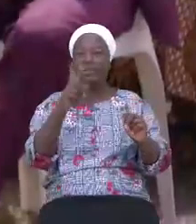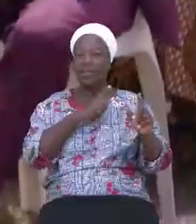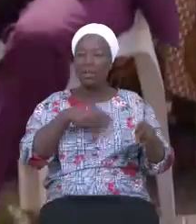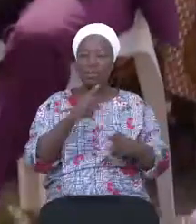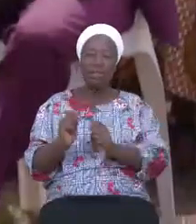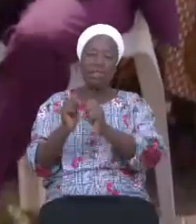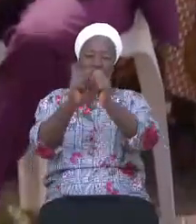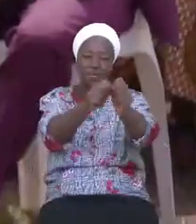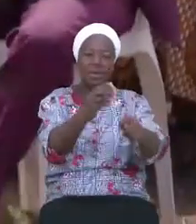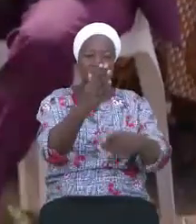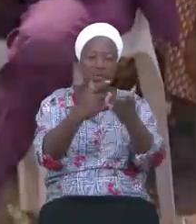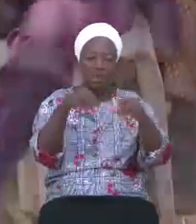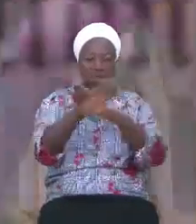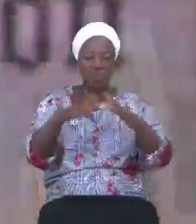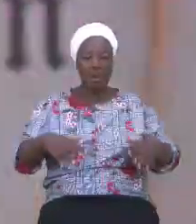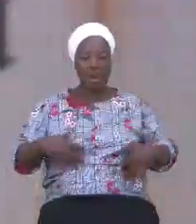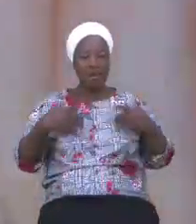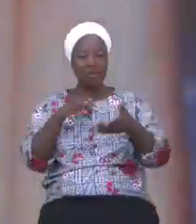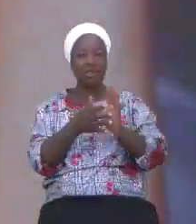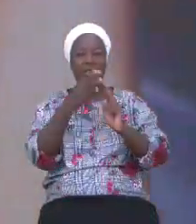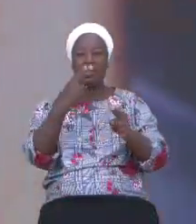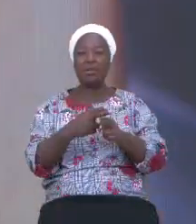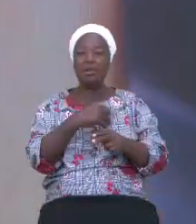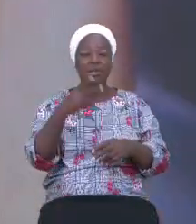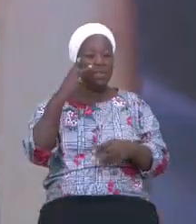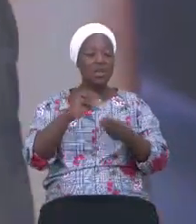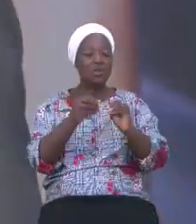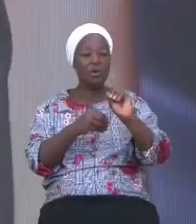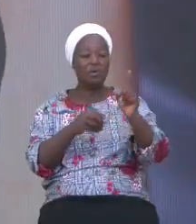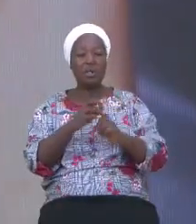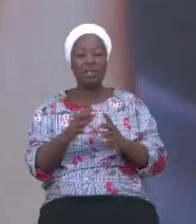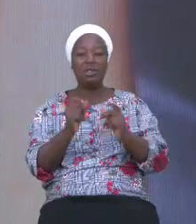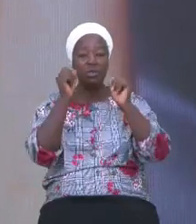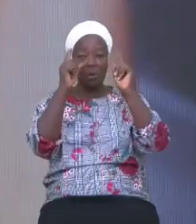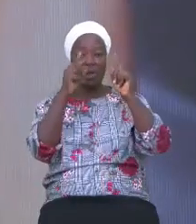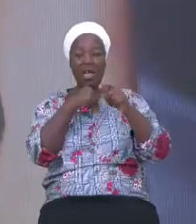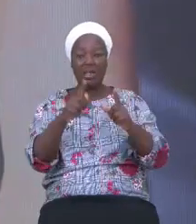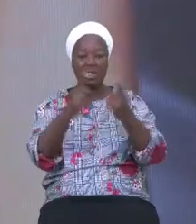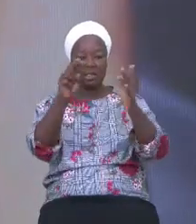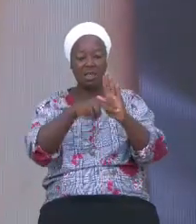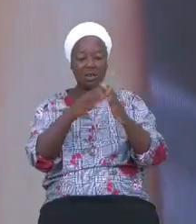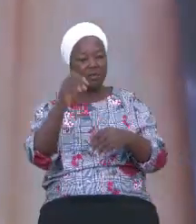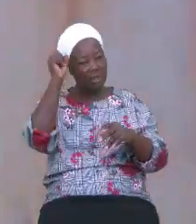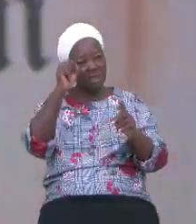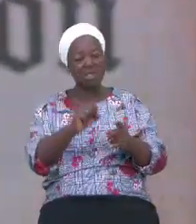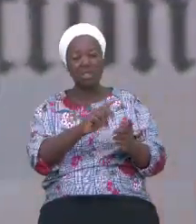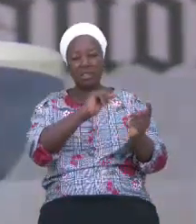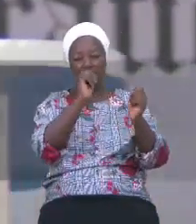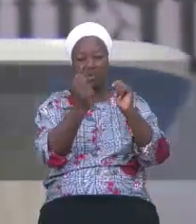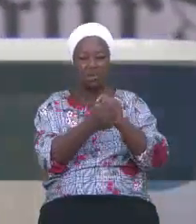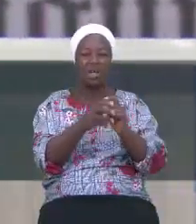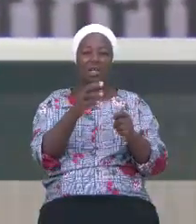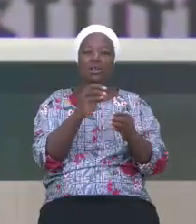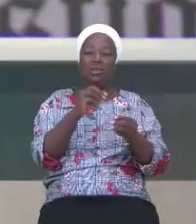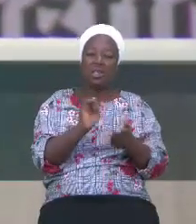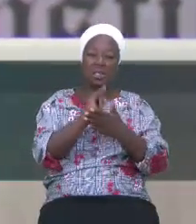one, we're looking at the marvel and the greatness of his transfiguration. That's what I just read to you now